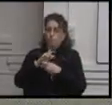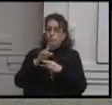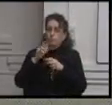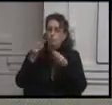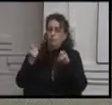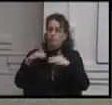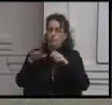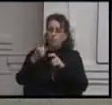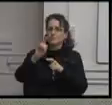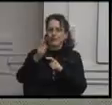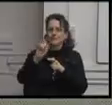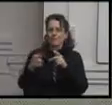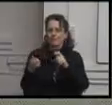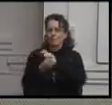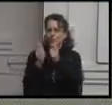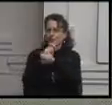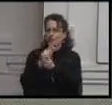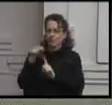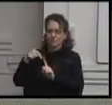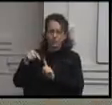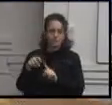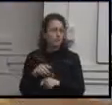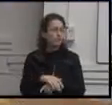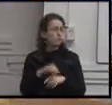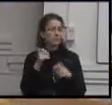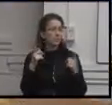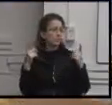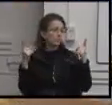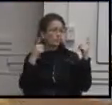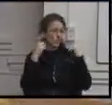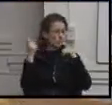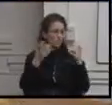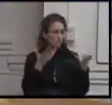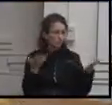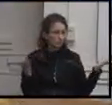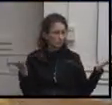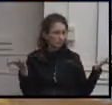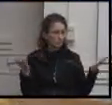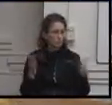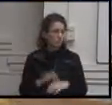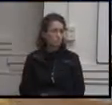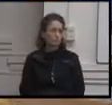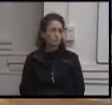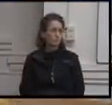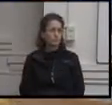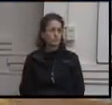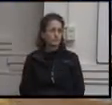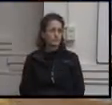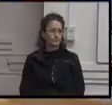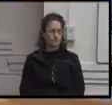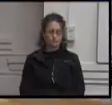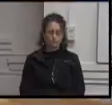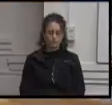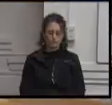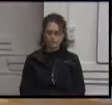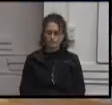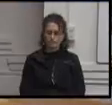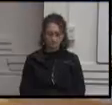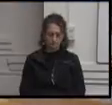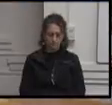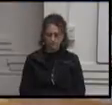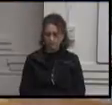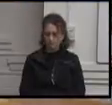Other questions from anybody on the board? Anybody who's in attendance have any questions? I guess one of the questions that I